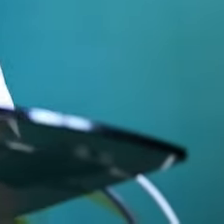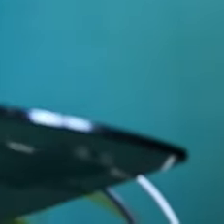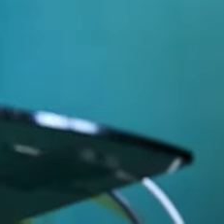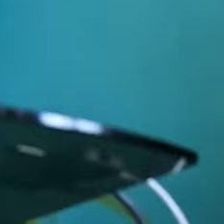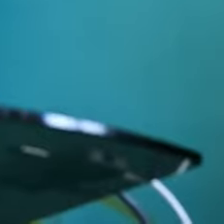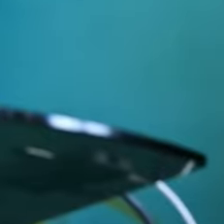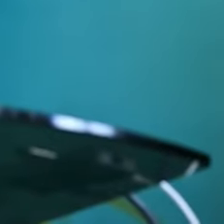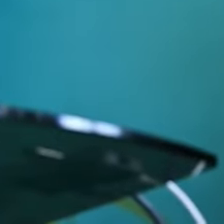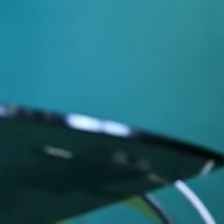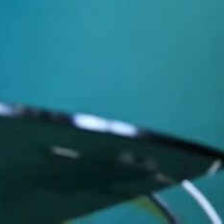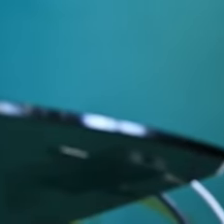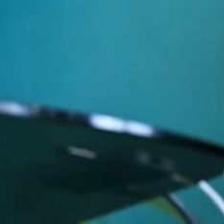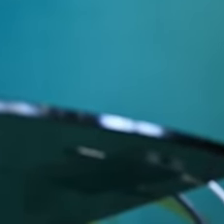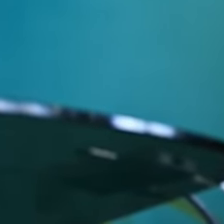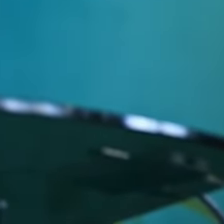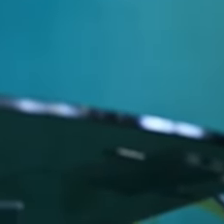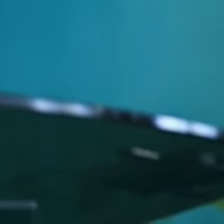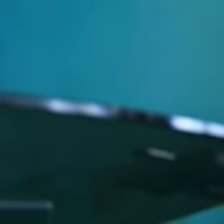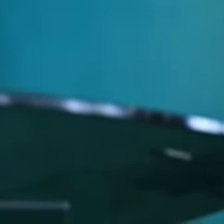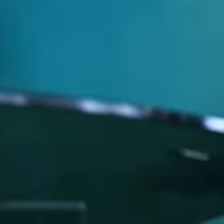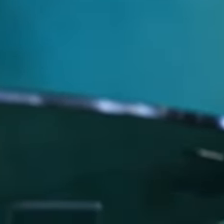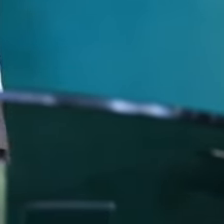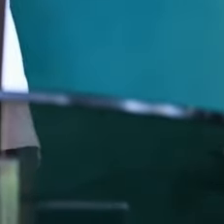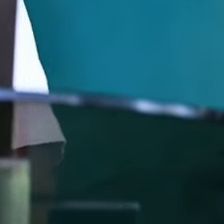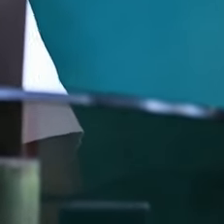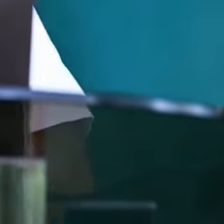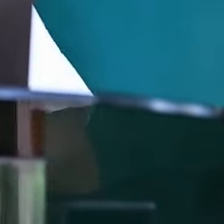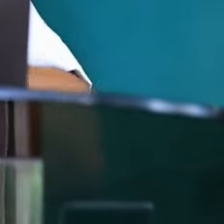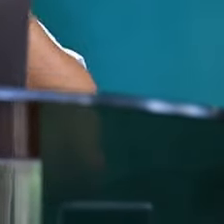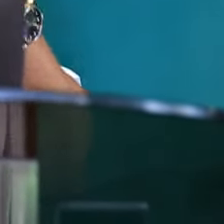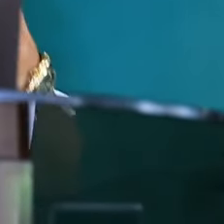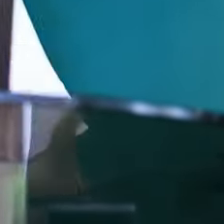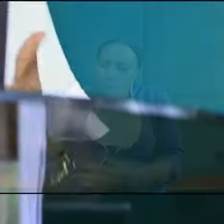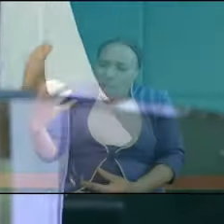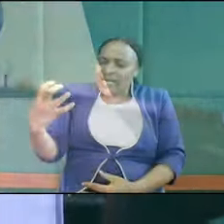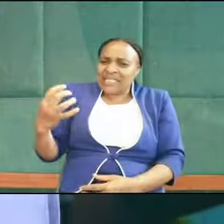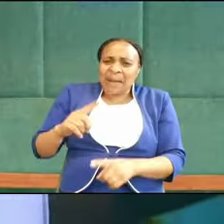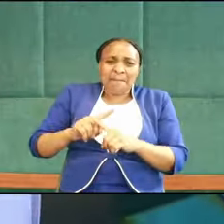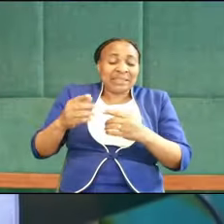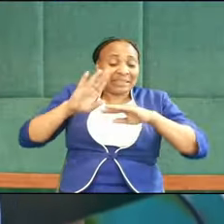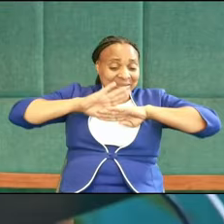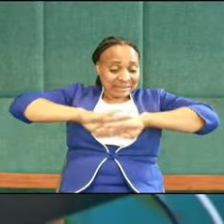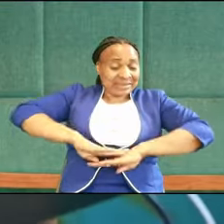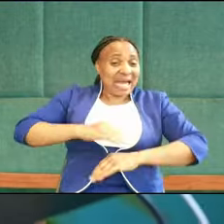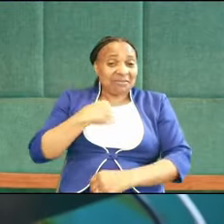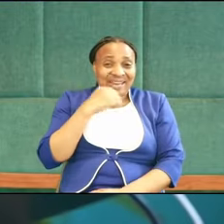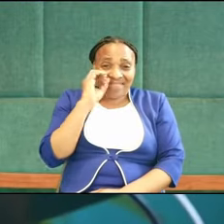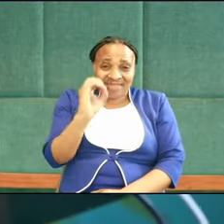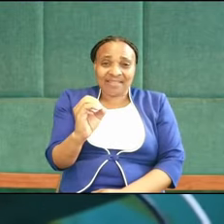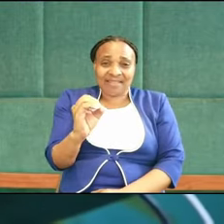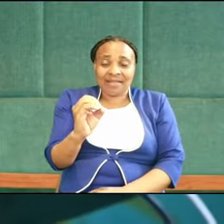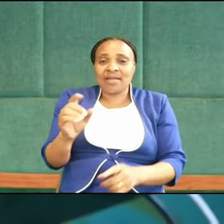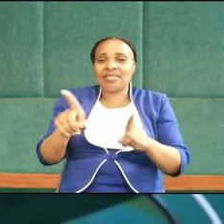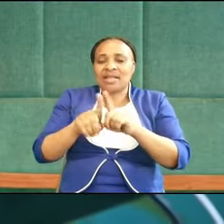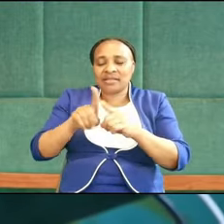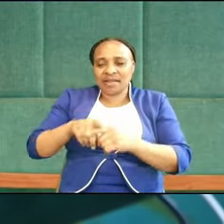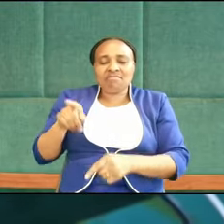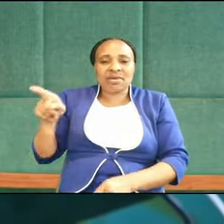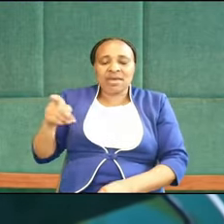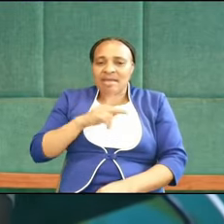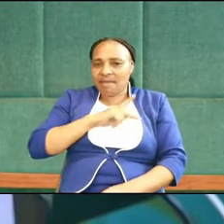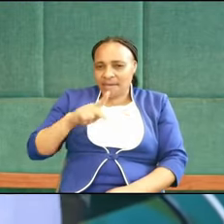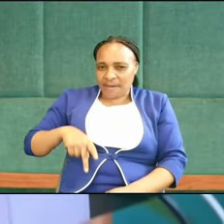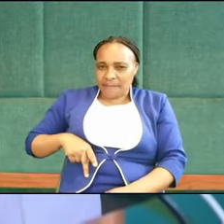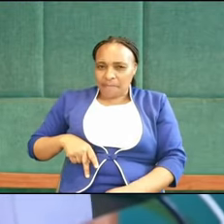who in the world today may have some wealth, but they are unsatisfied, Ahab was not